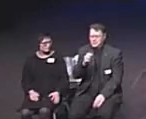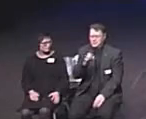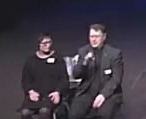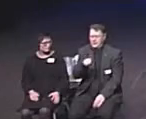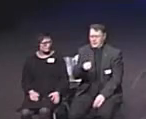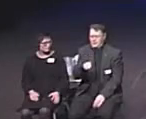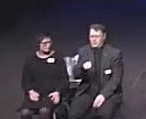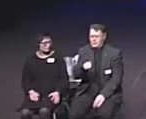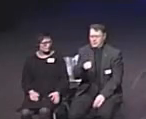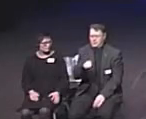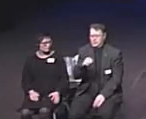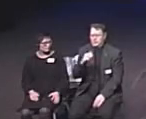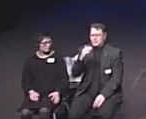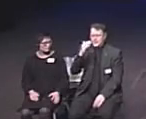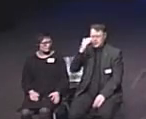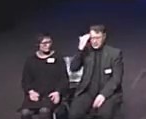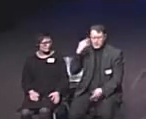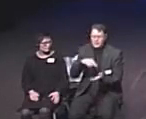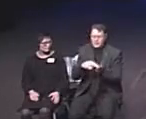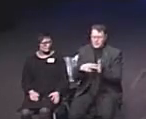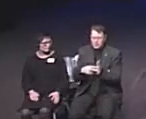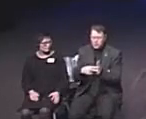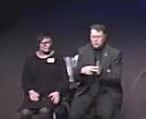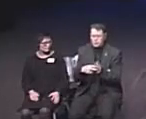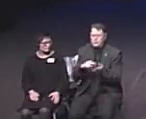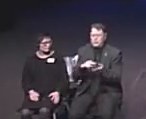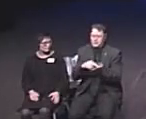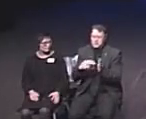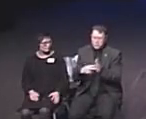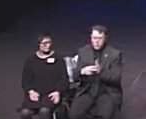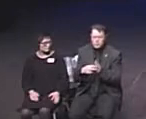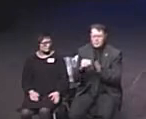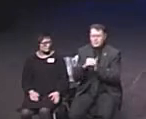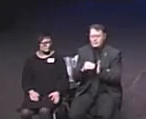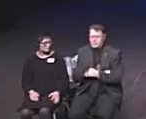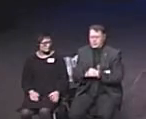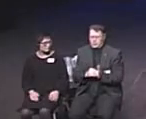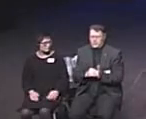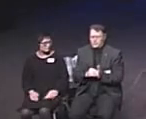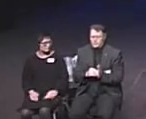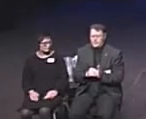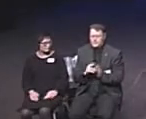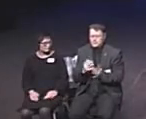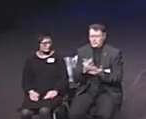STEM, science, technology, engineering, and mathematics. And now we and many others have